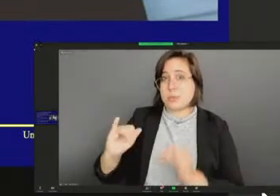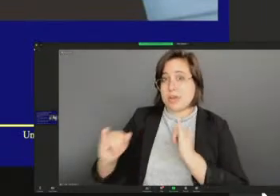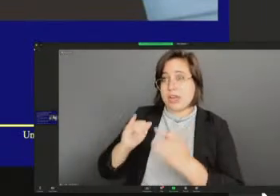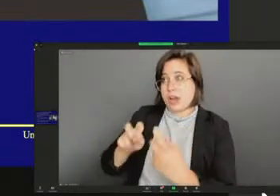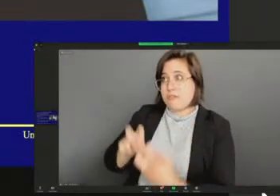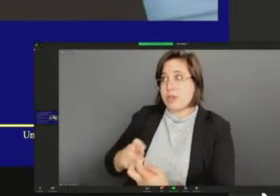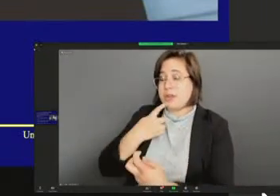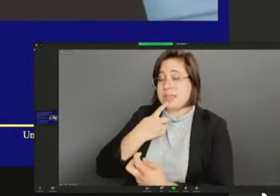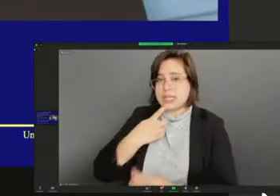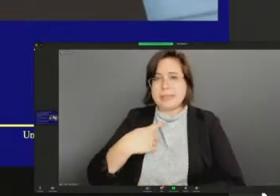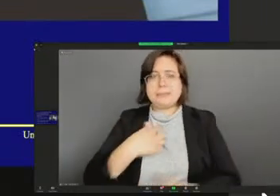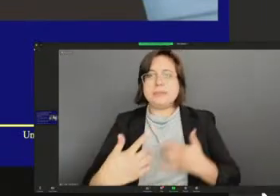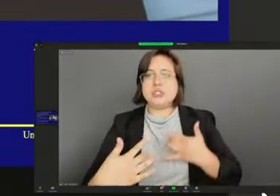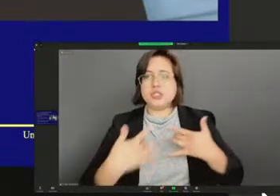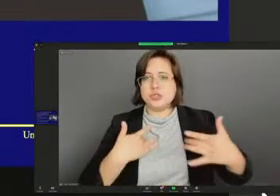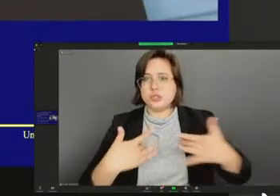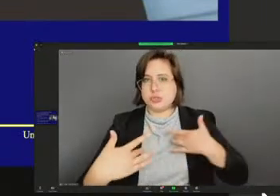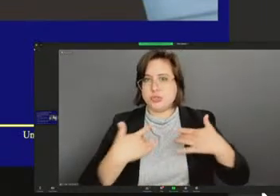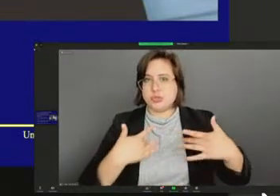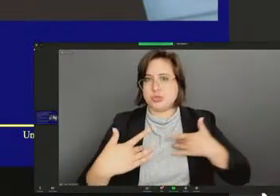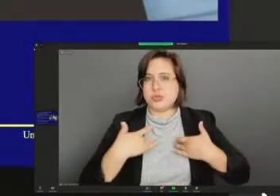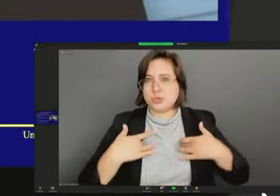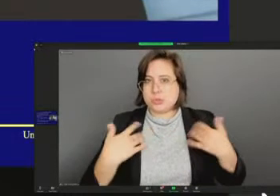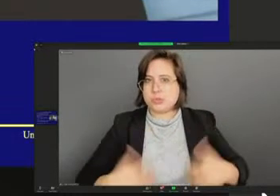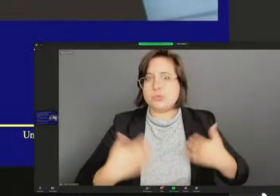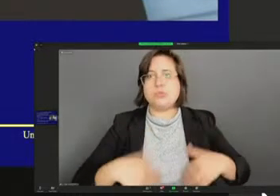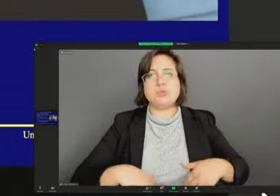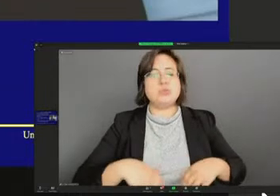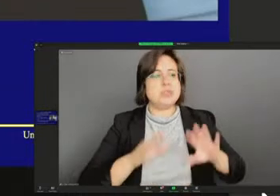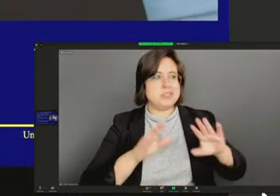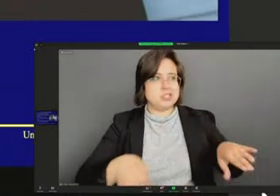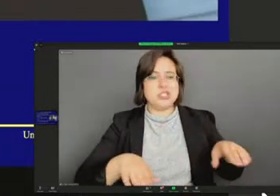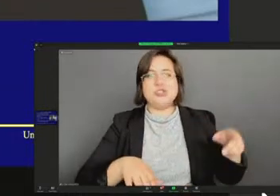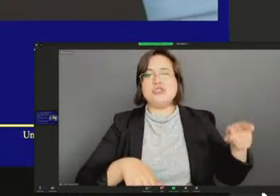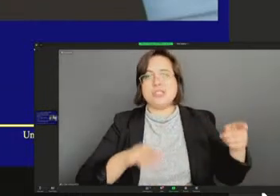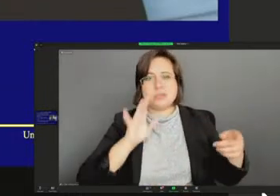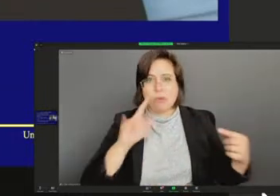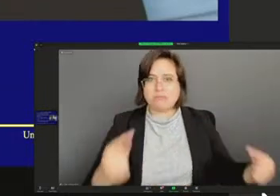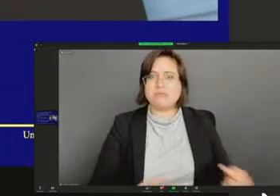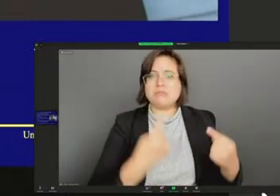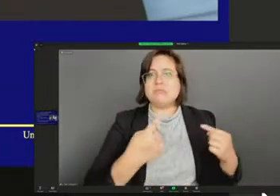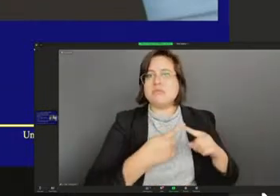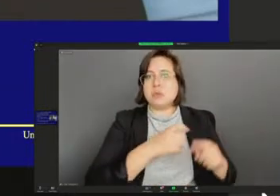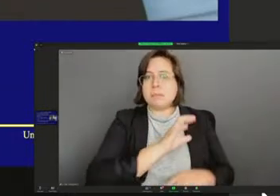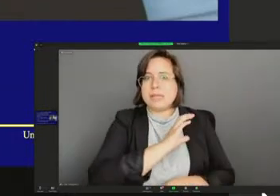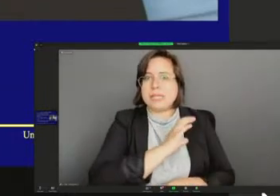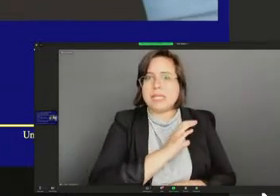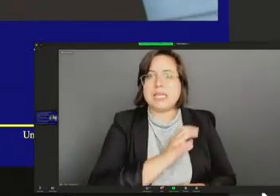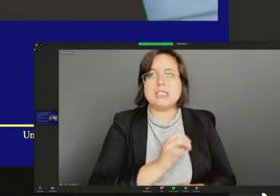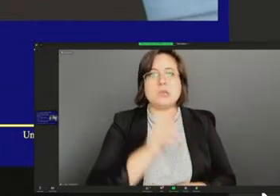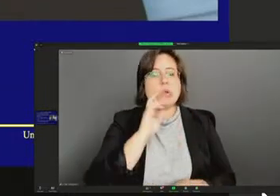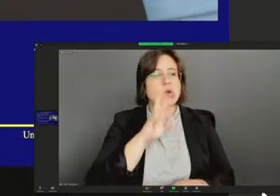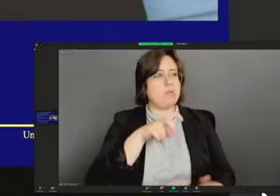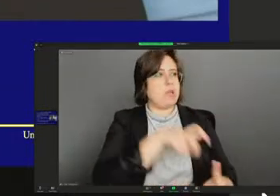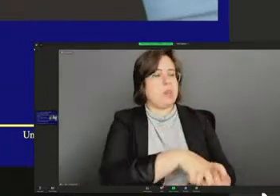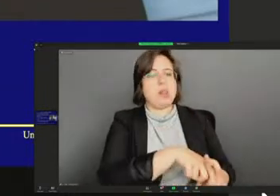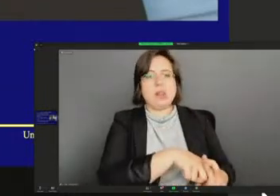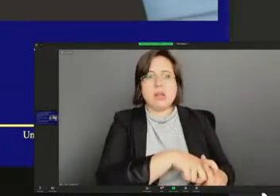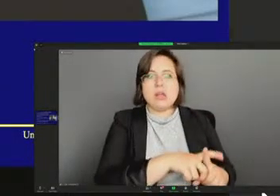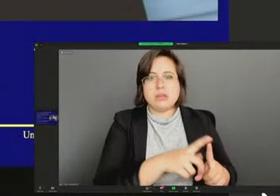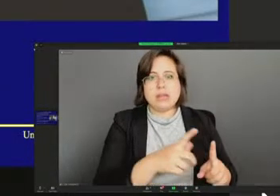are very concerned that their children might be harmed by the police or their children might get stopped in a predominantly white neighborhood.